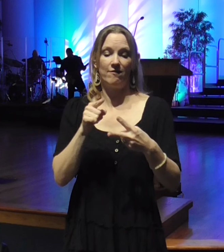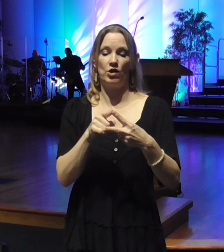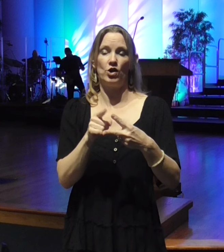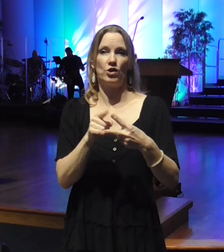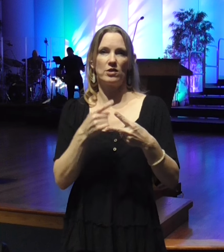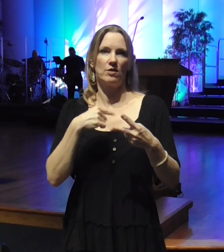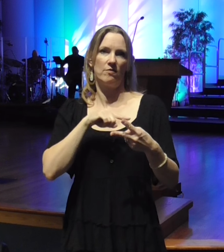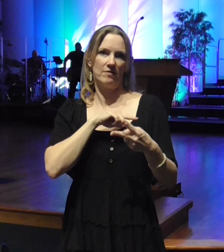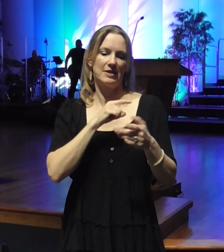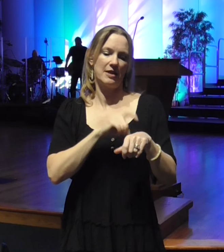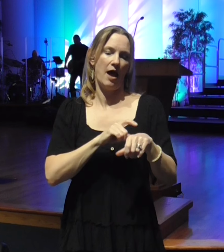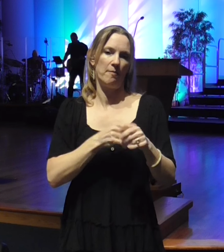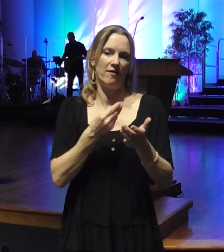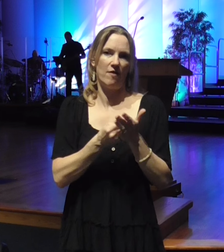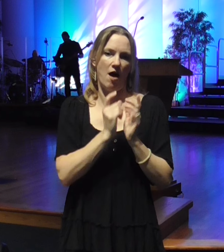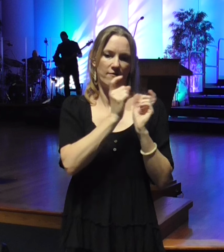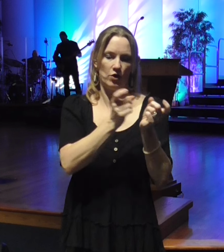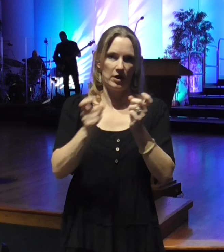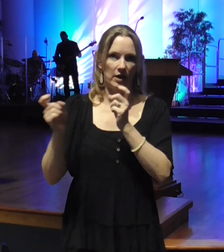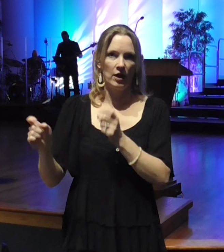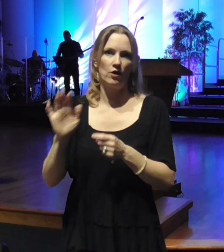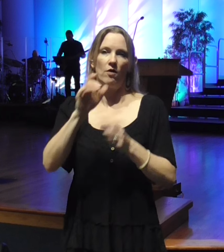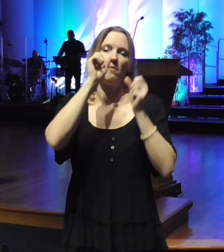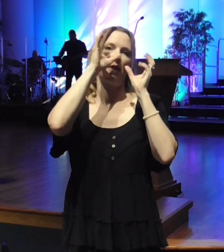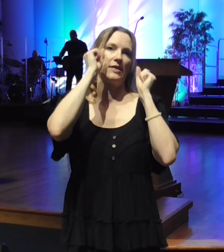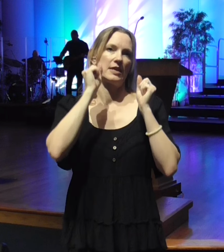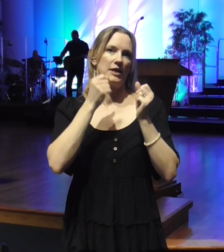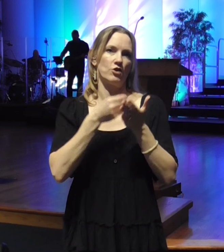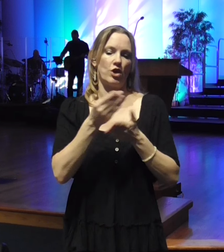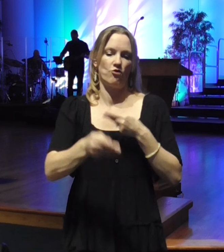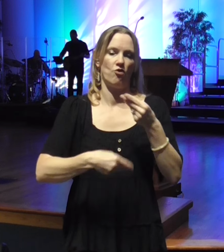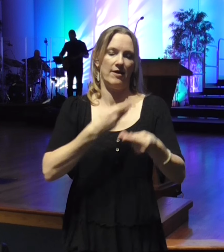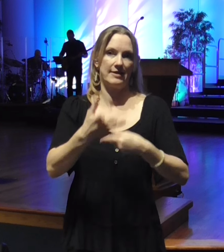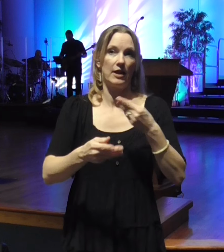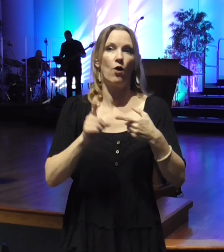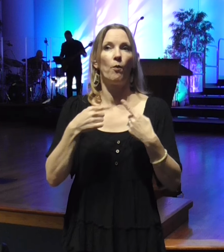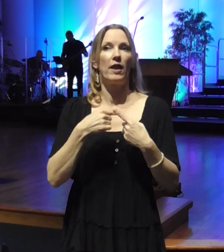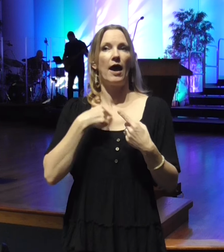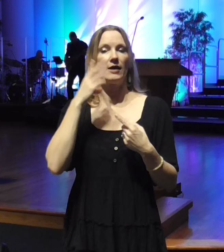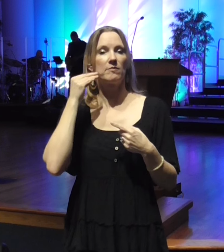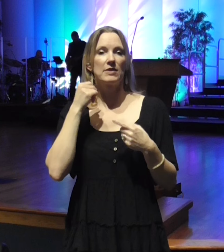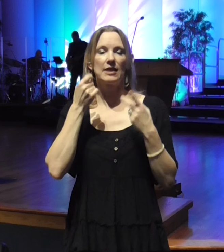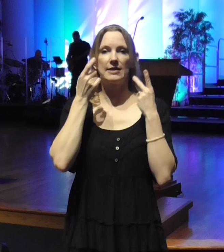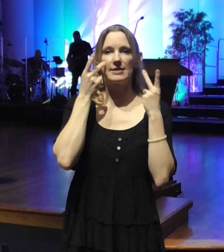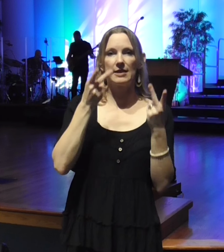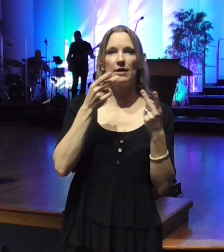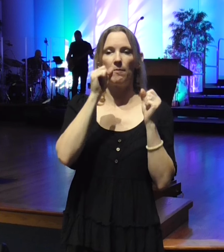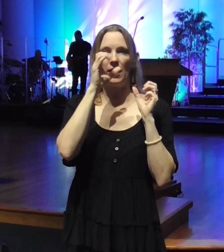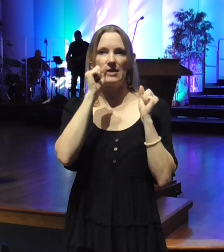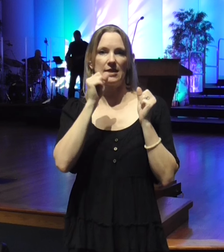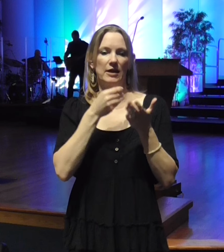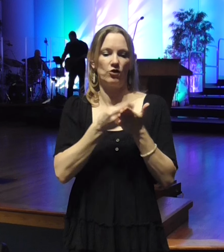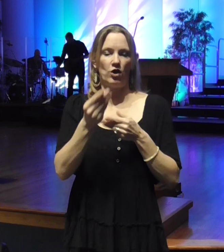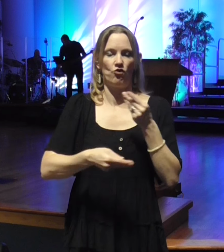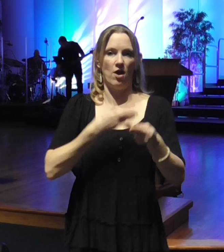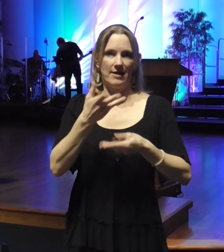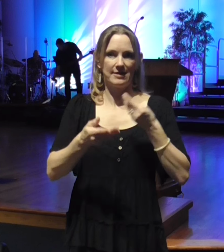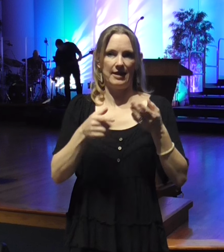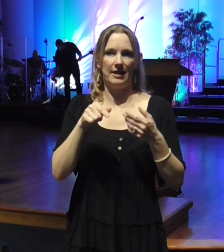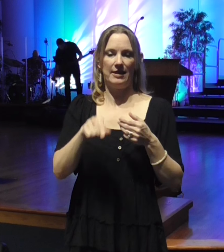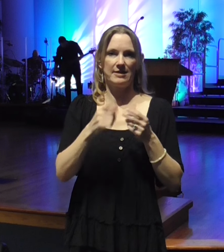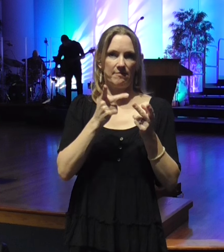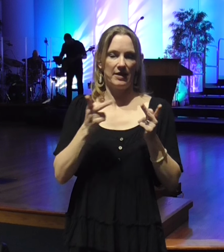as we move into our time of offering, is your incredible generosity. When I experience and see the amazing generosity that is offered and given to this